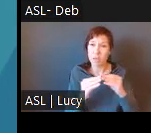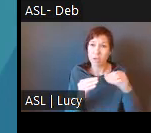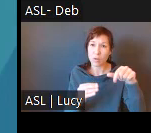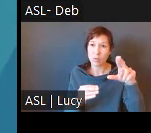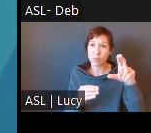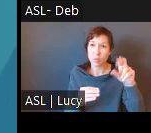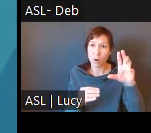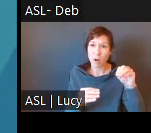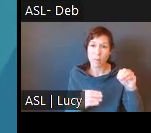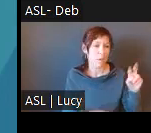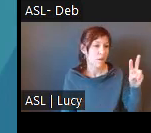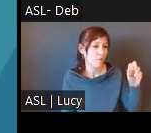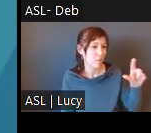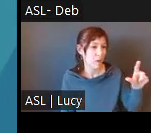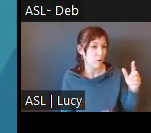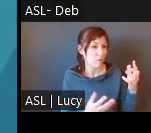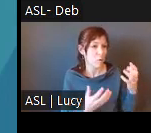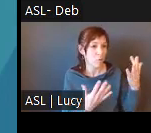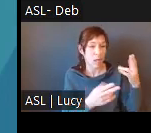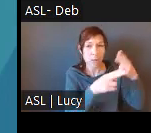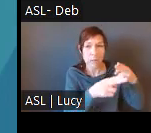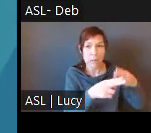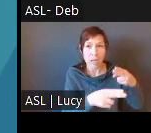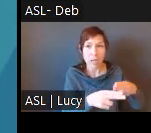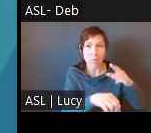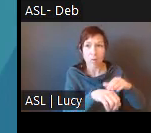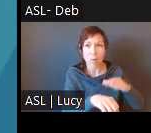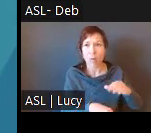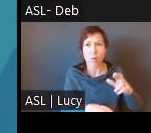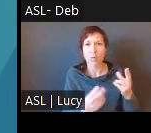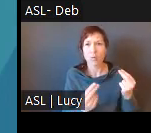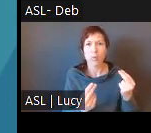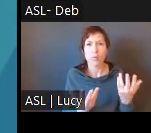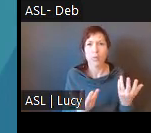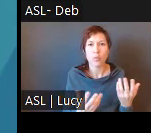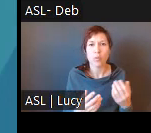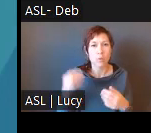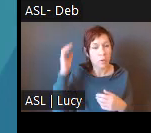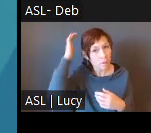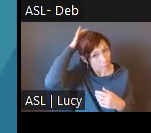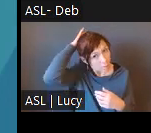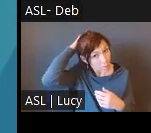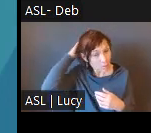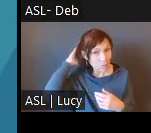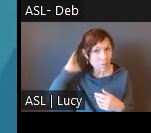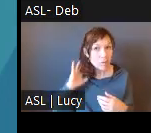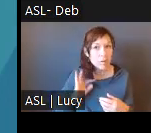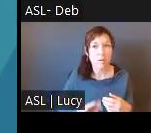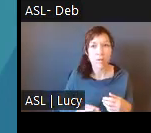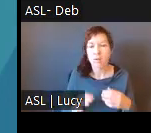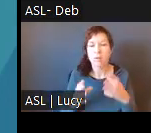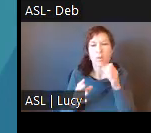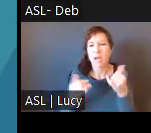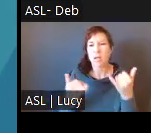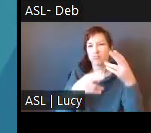to wait to do the roll call, or did you want me to just call out? What? who Why we had? why don't you just why don't you take roll call right now,